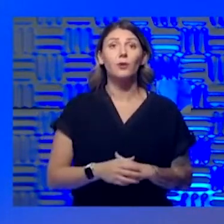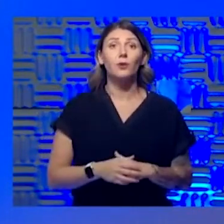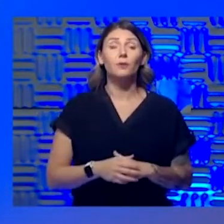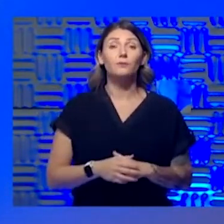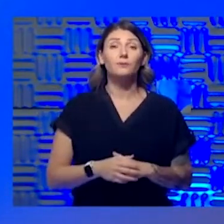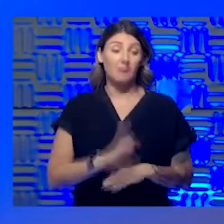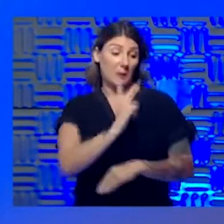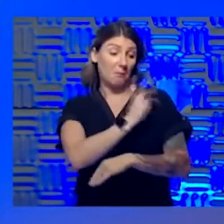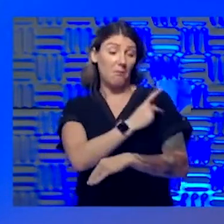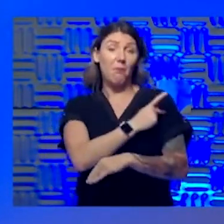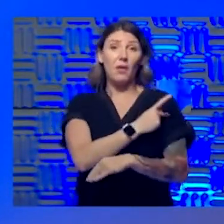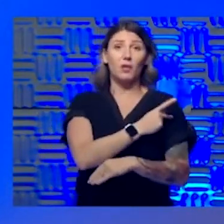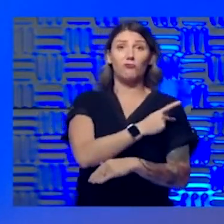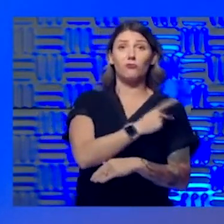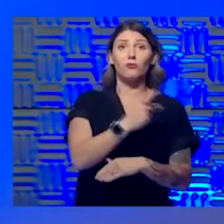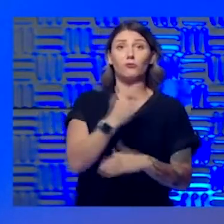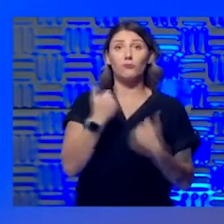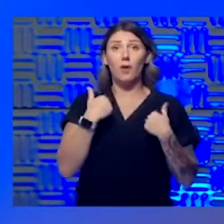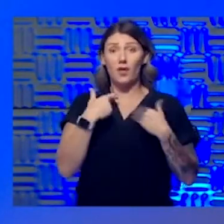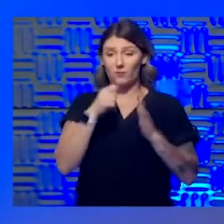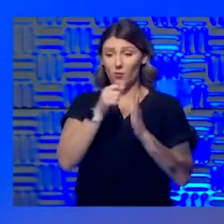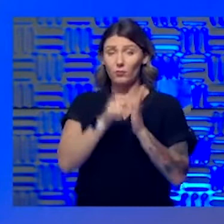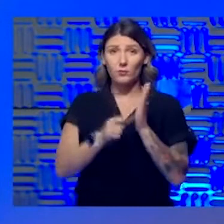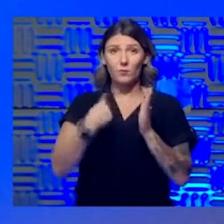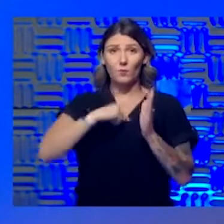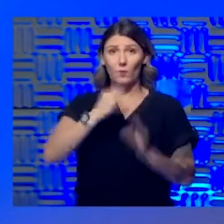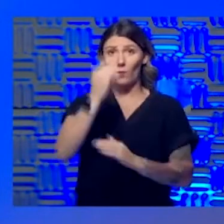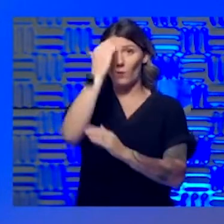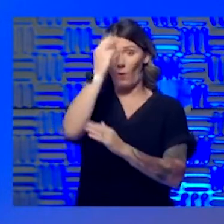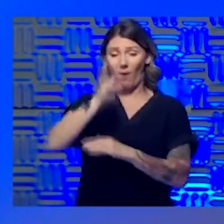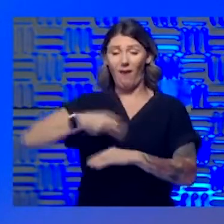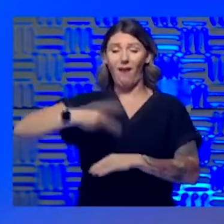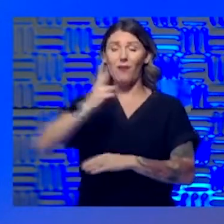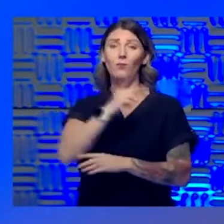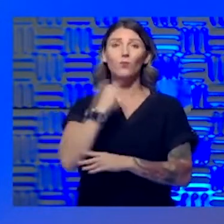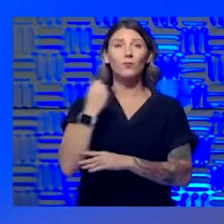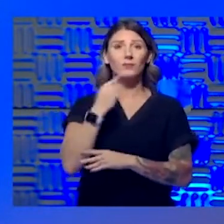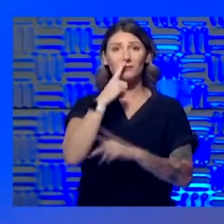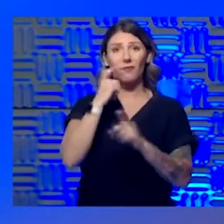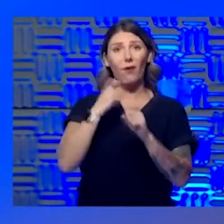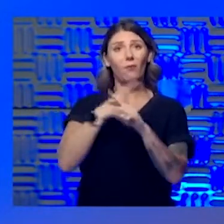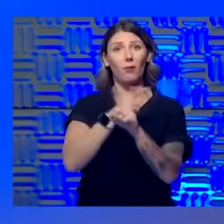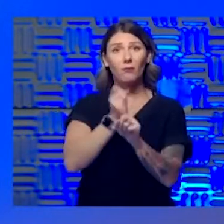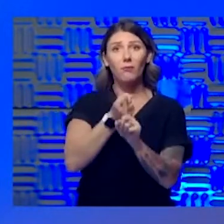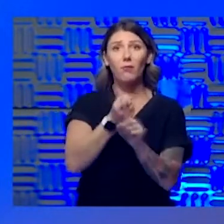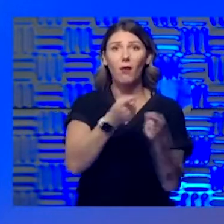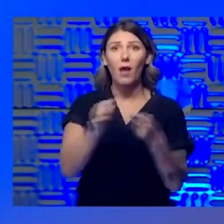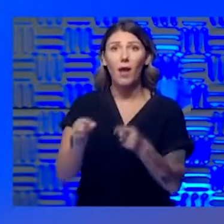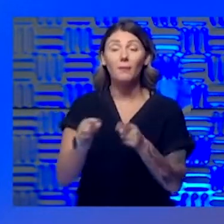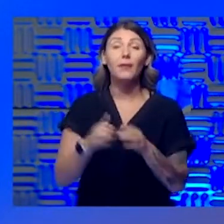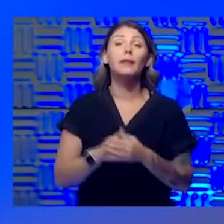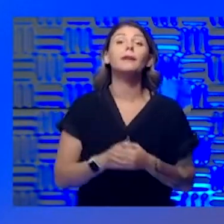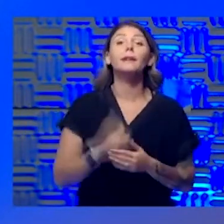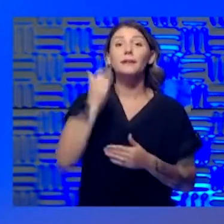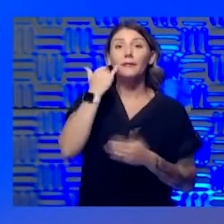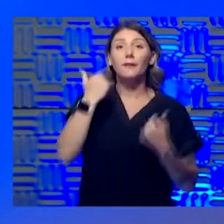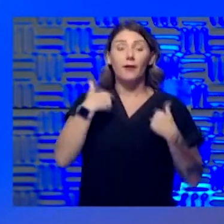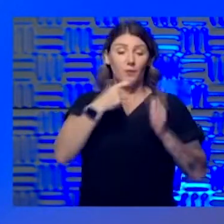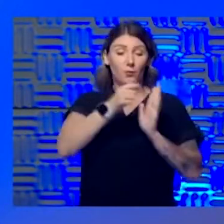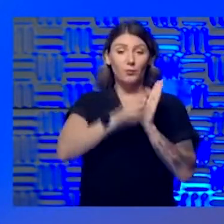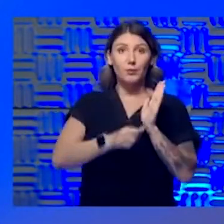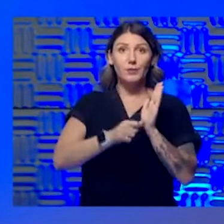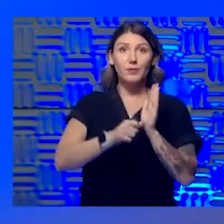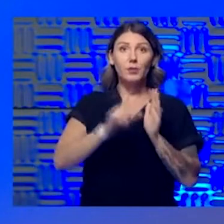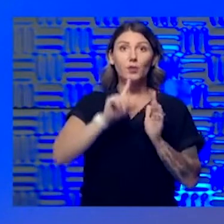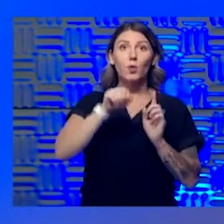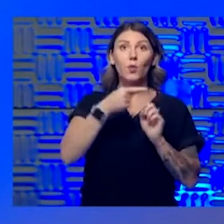undergo procedures, they have a higher risk of complications afterward. Now, certainly if you're undergoing a procedure in which you have to get